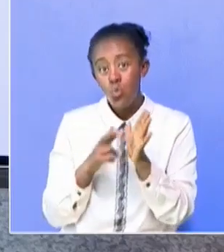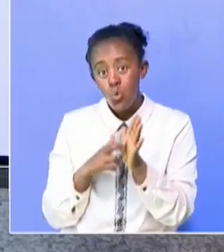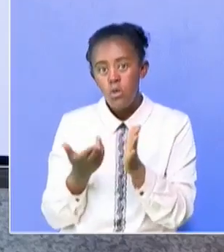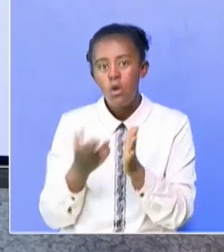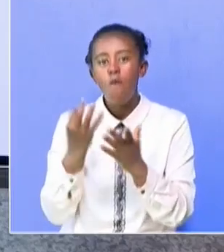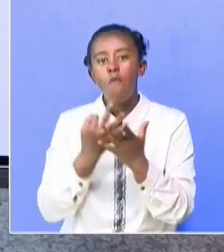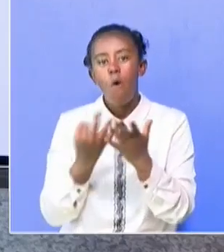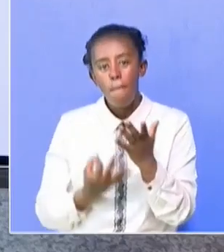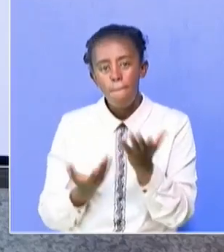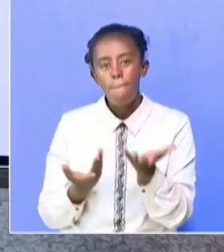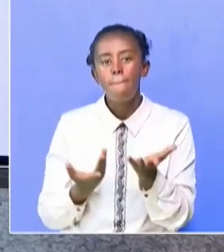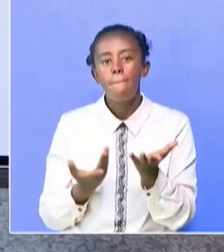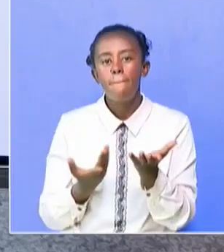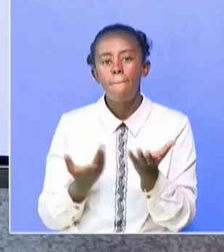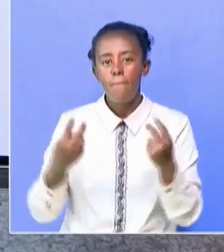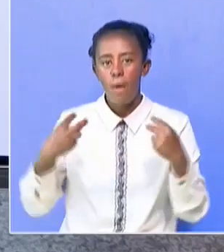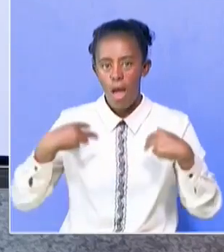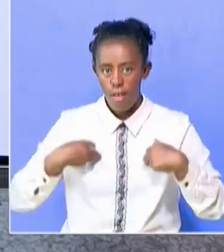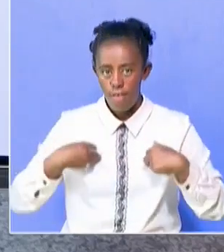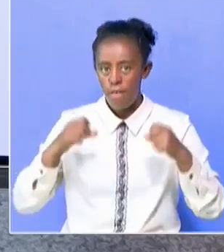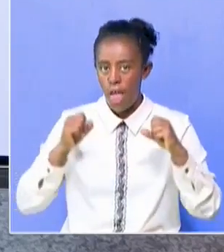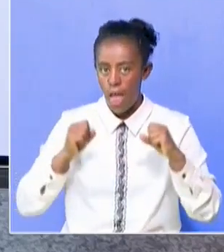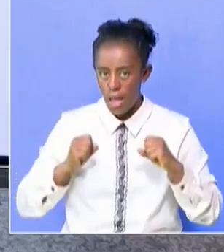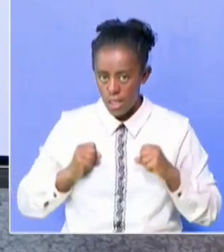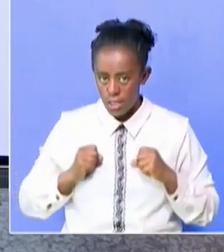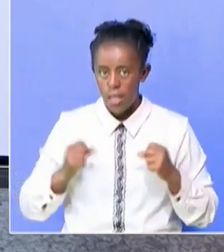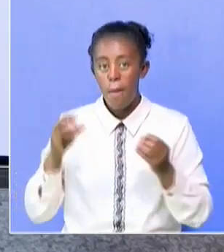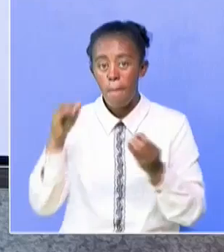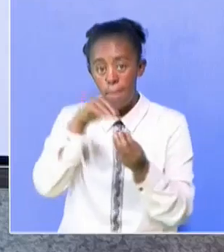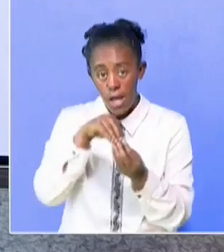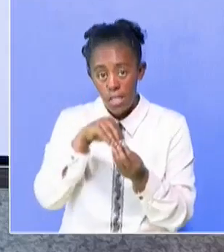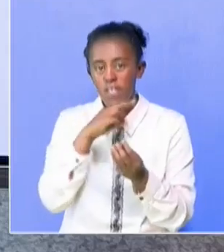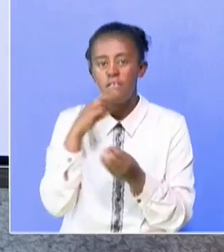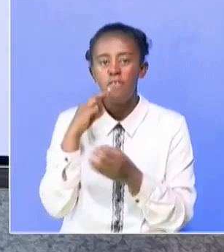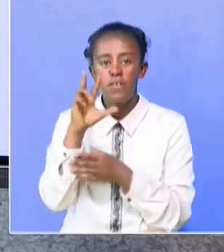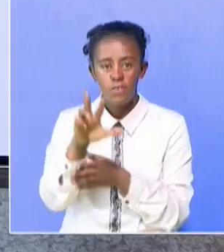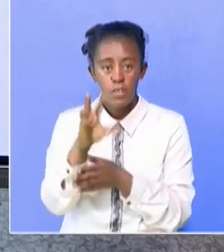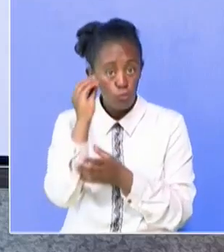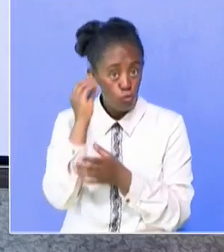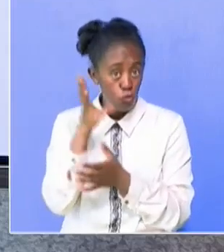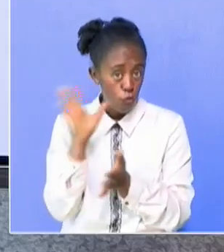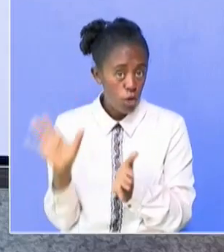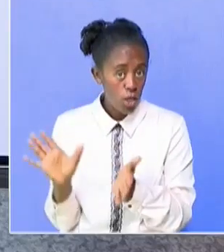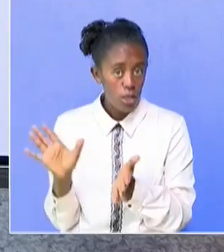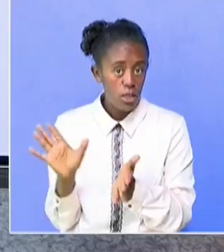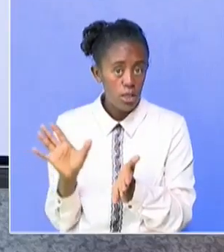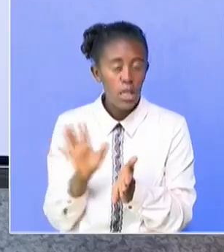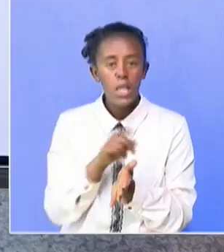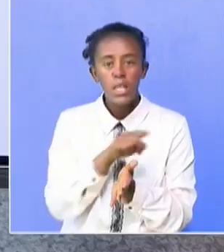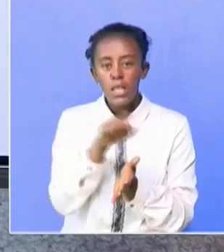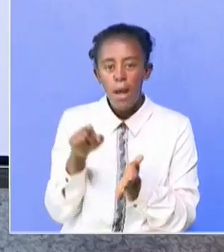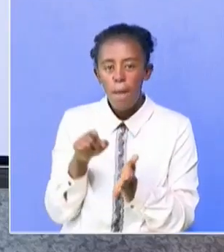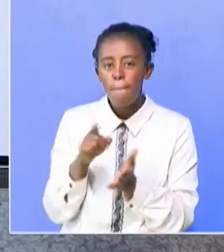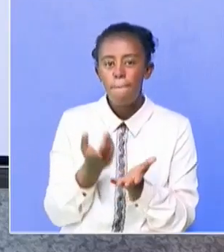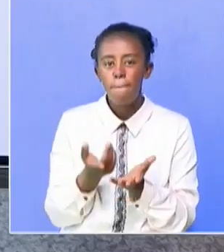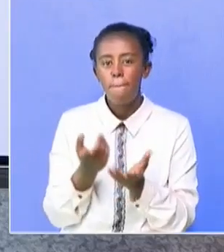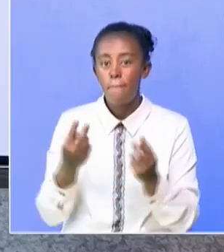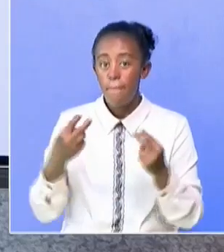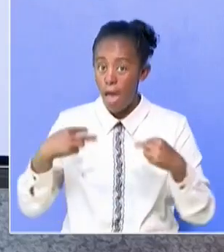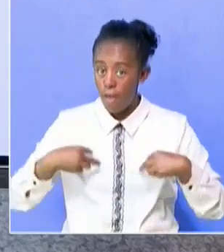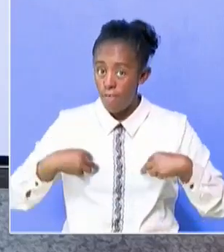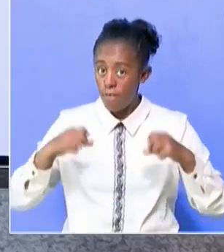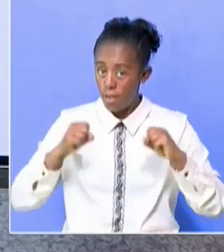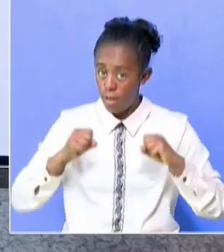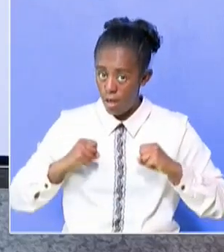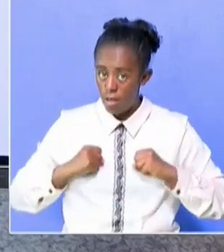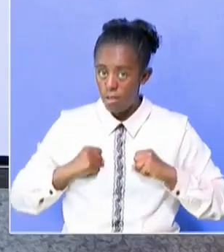is like this: have or has plus verb 3. Don't forget that. There must be have and